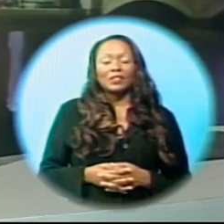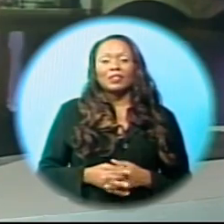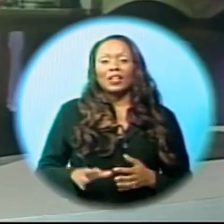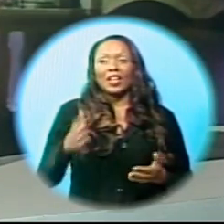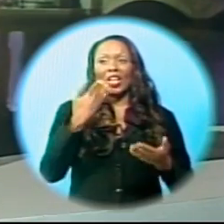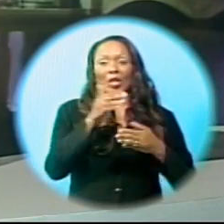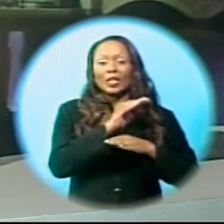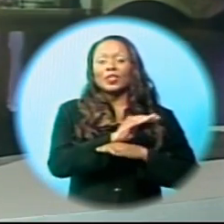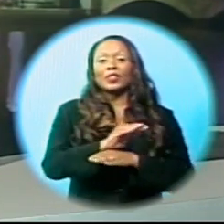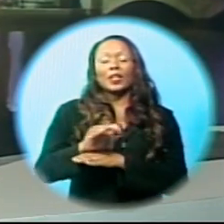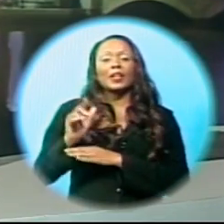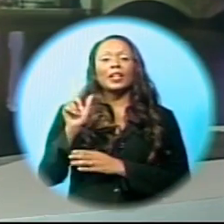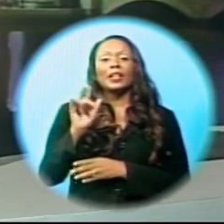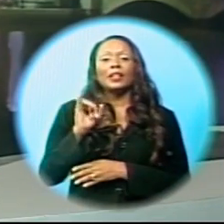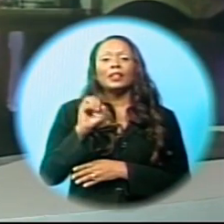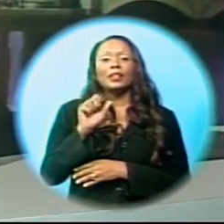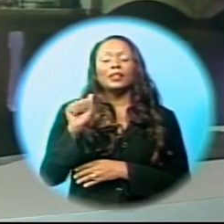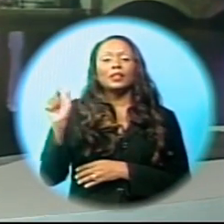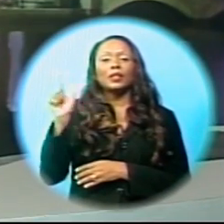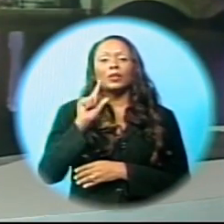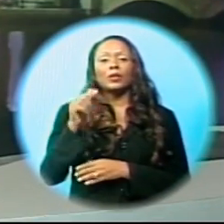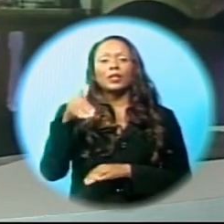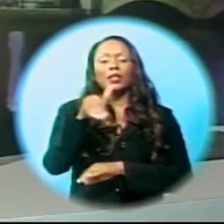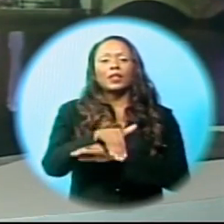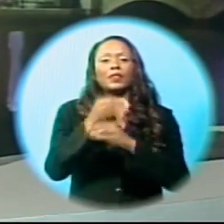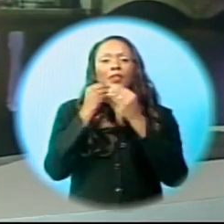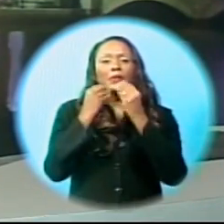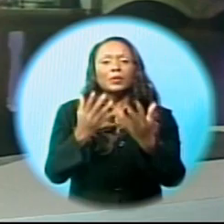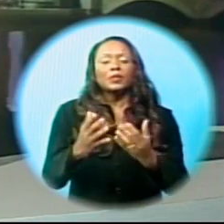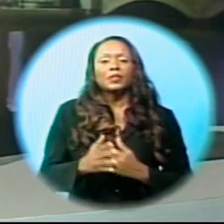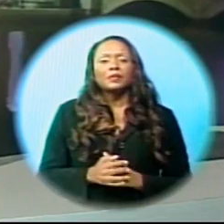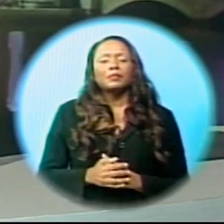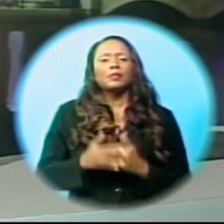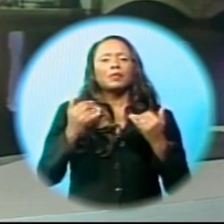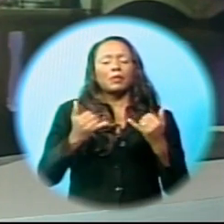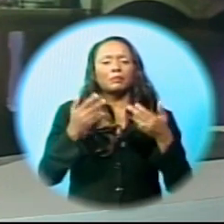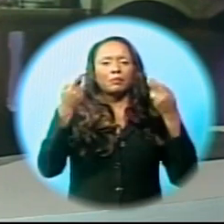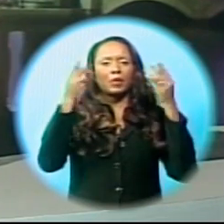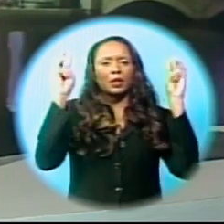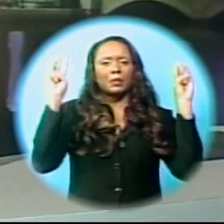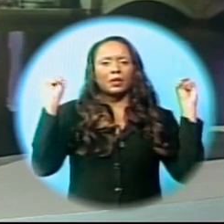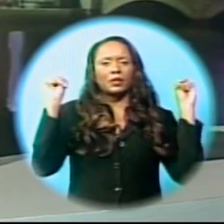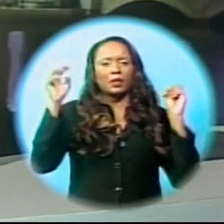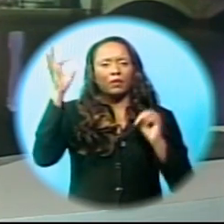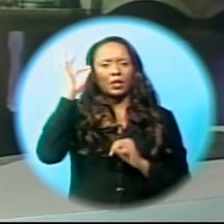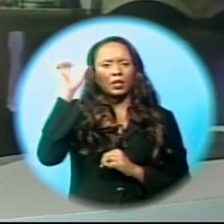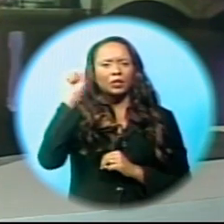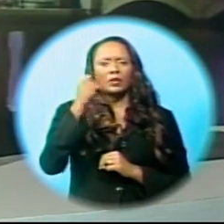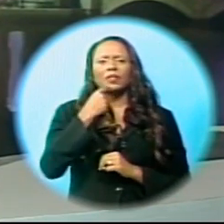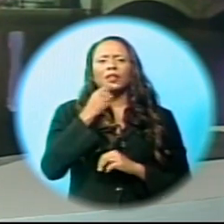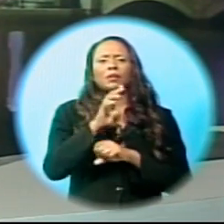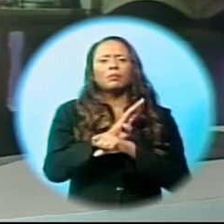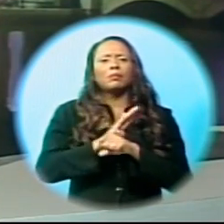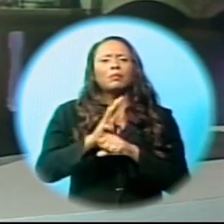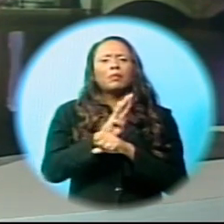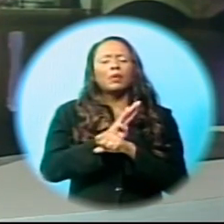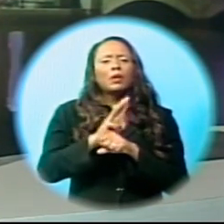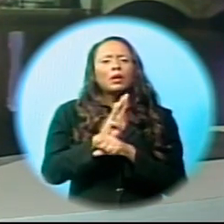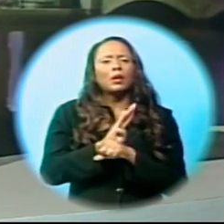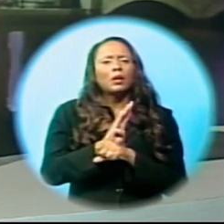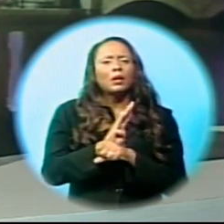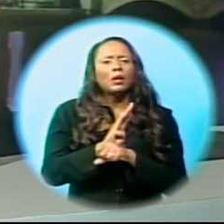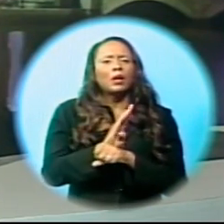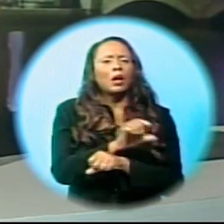And a very good evening to you. I'm Lisa Lord with the CBC Evening News and our top story. Prime Minister Frundle Stewart says Barbados' authorities must weed